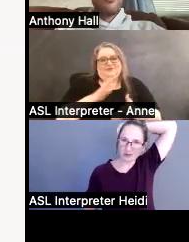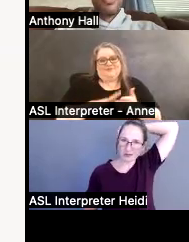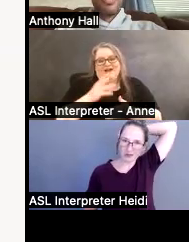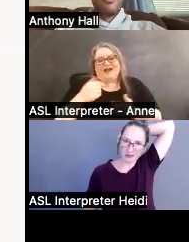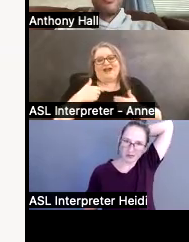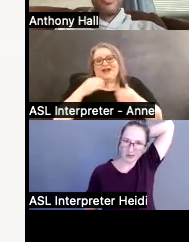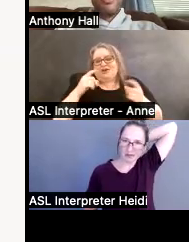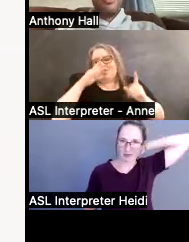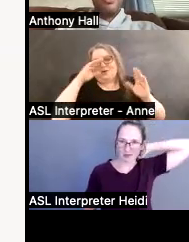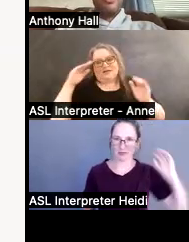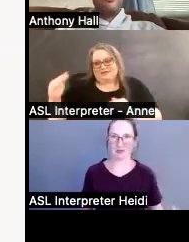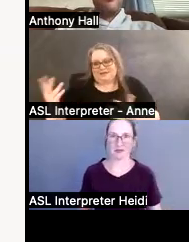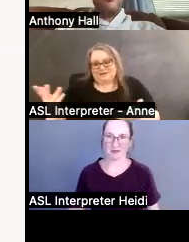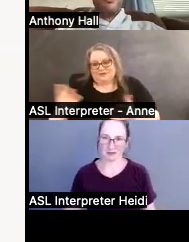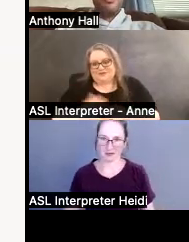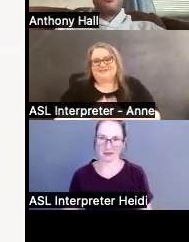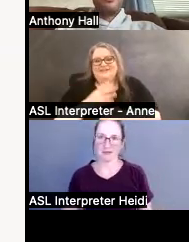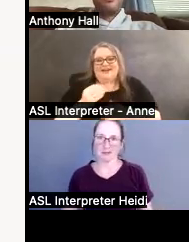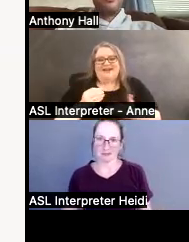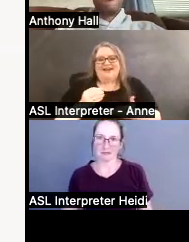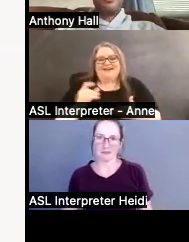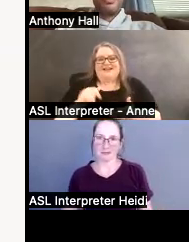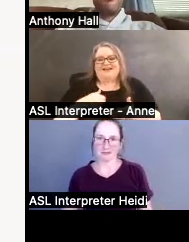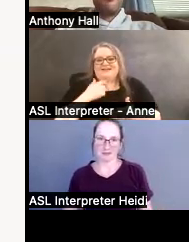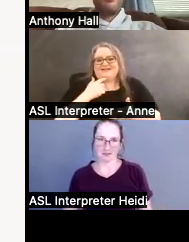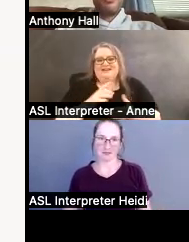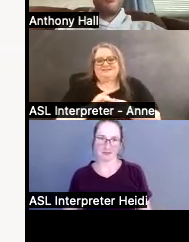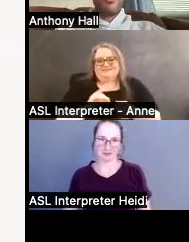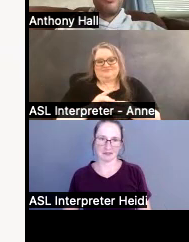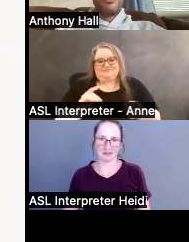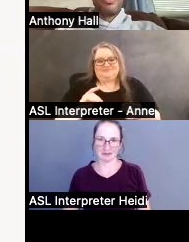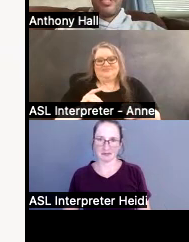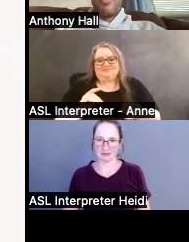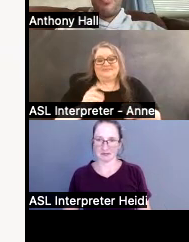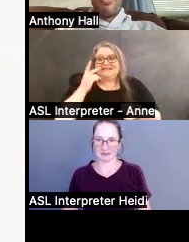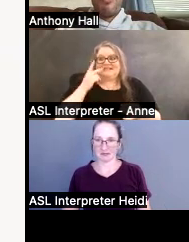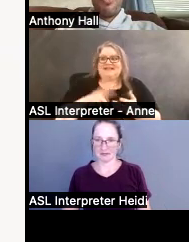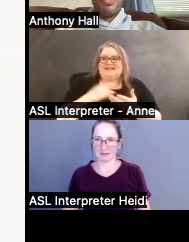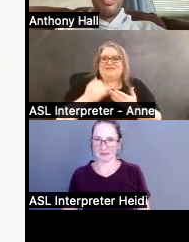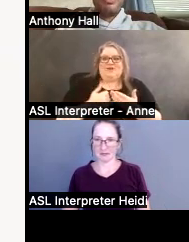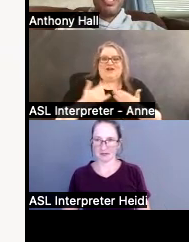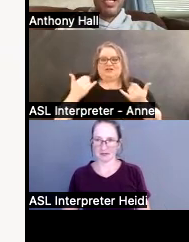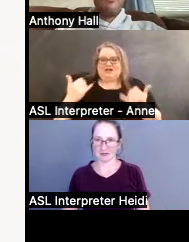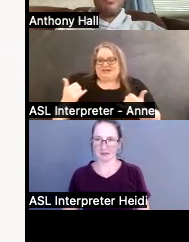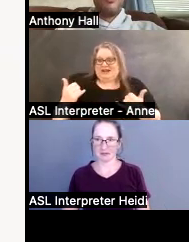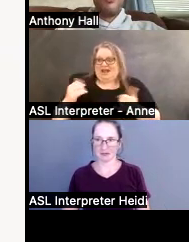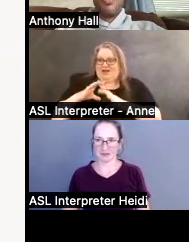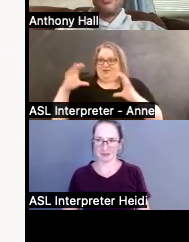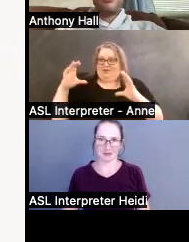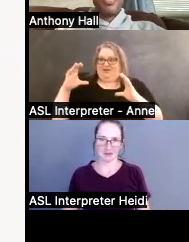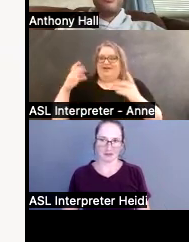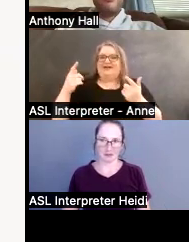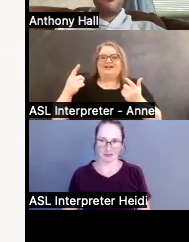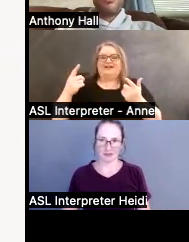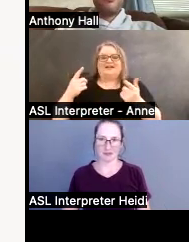no expectations. And like I said, being able to see the project now for what it is and how much we've gone,